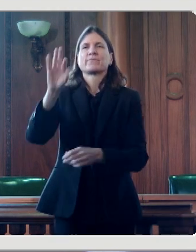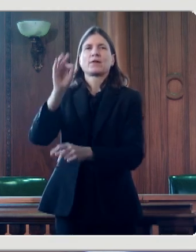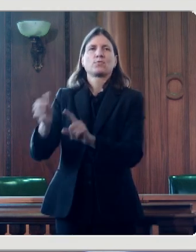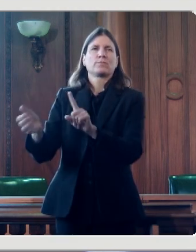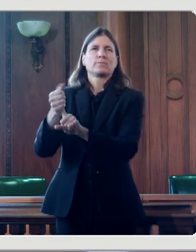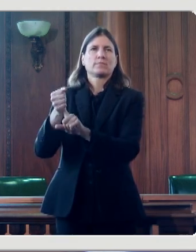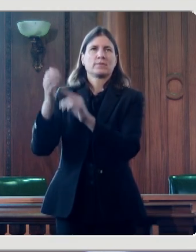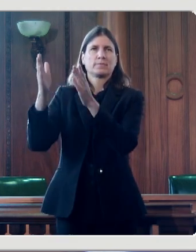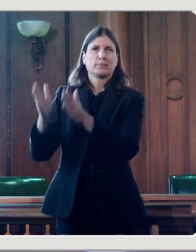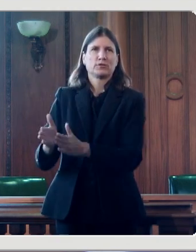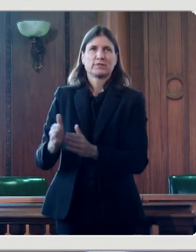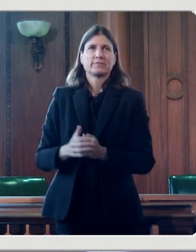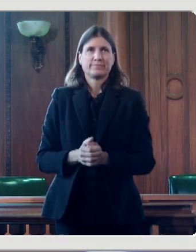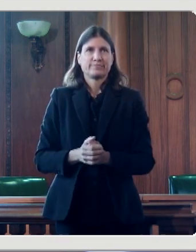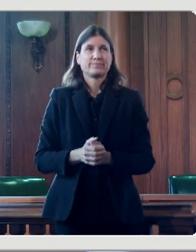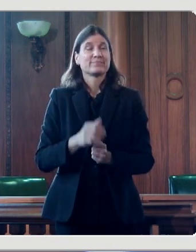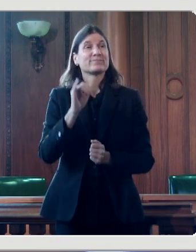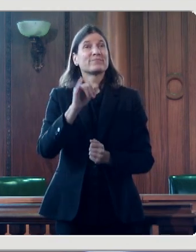full recovery.